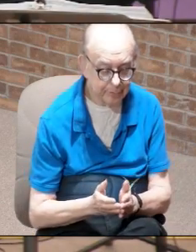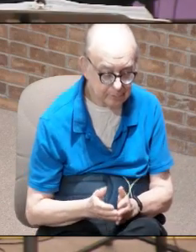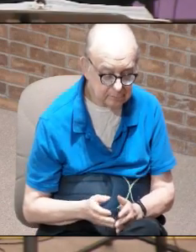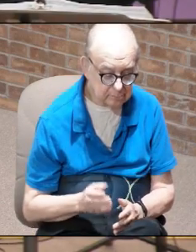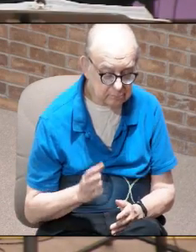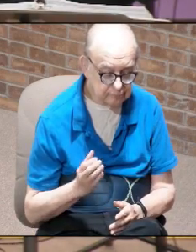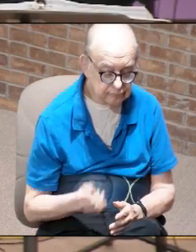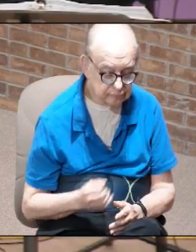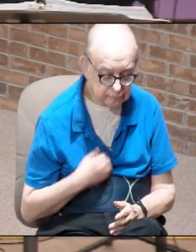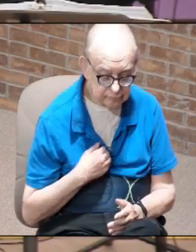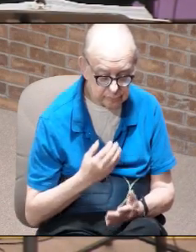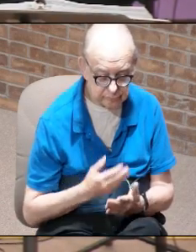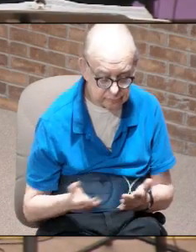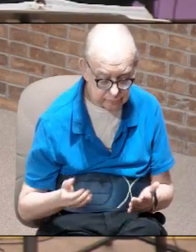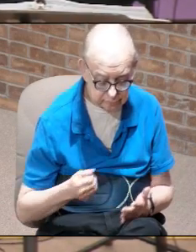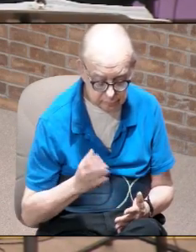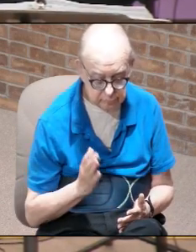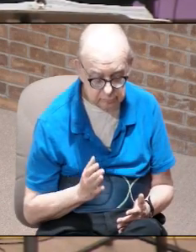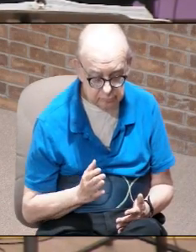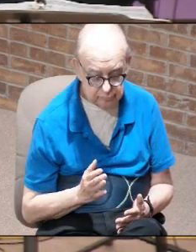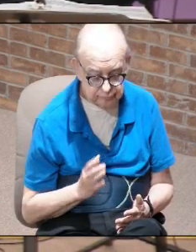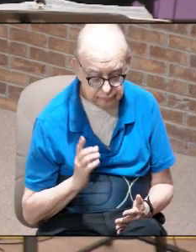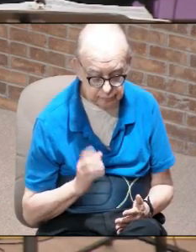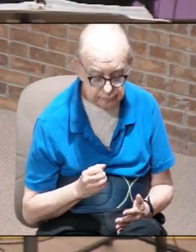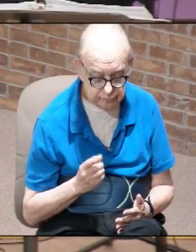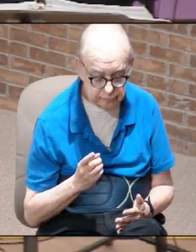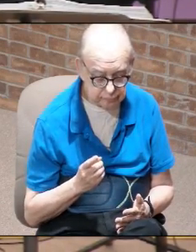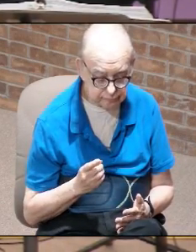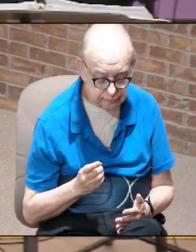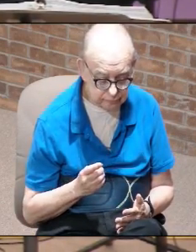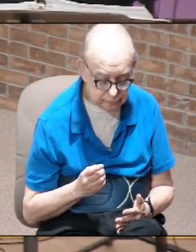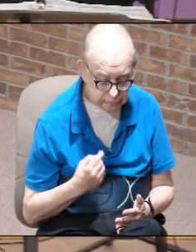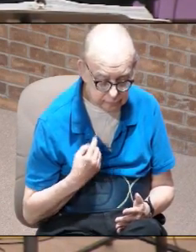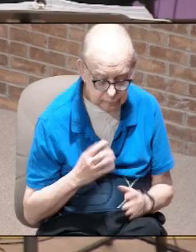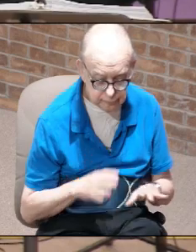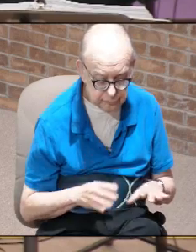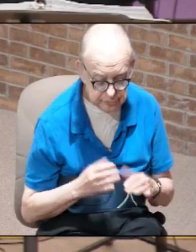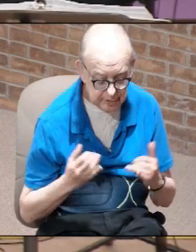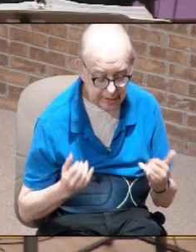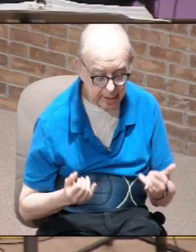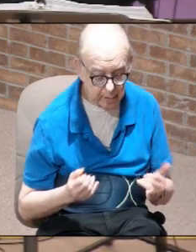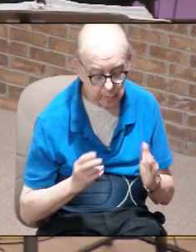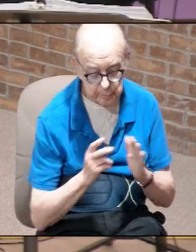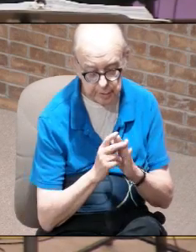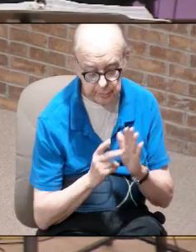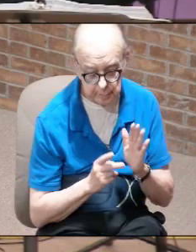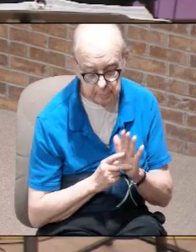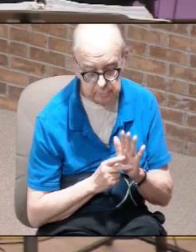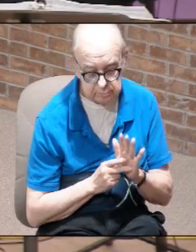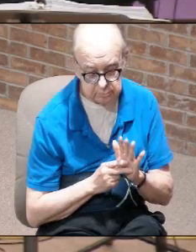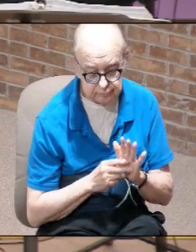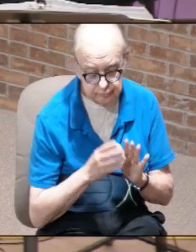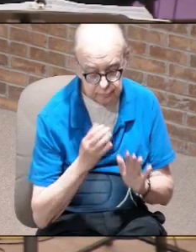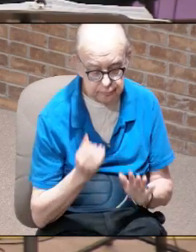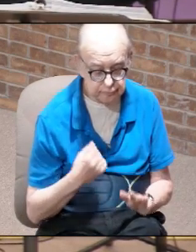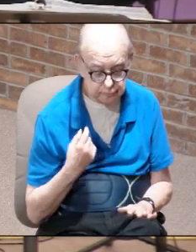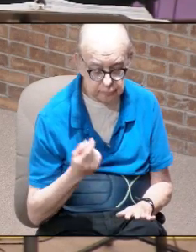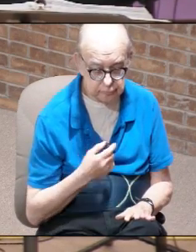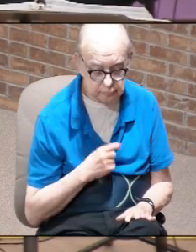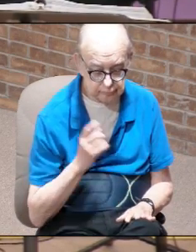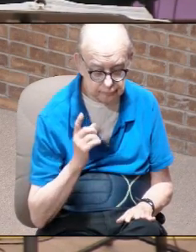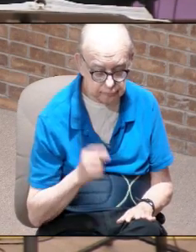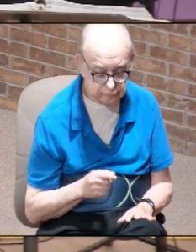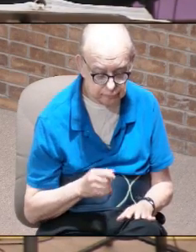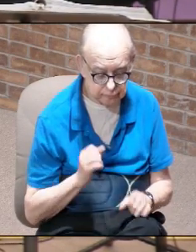Because he's got these things. And this is what we need to understand with the do it now principle. It's because we have to